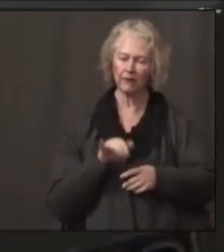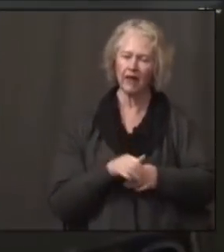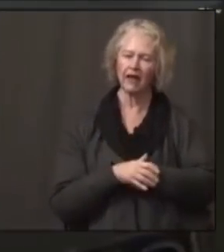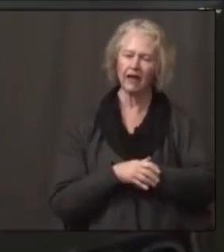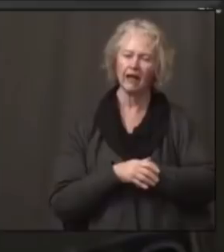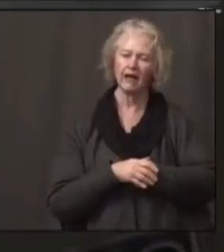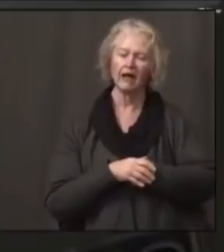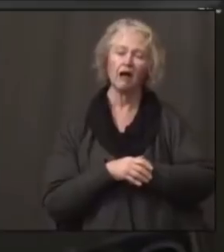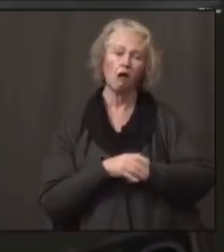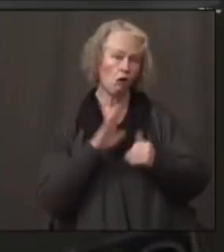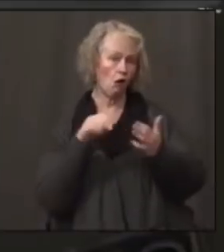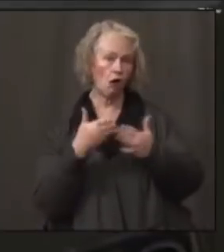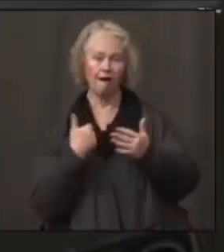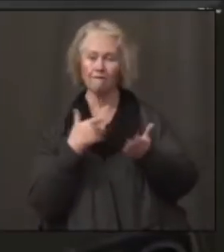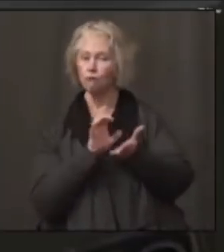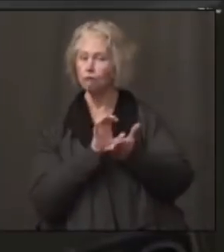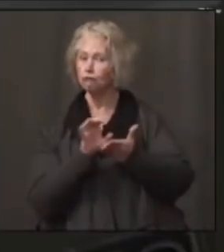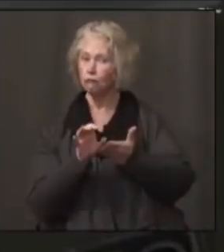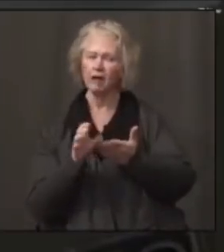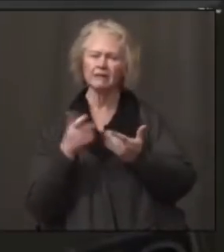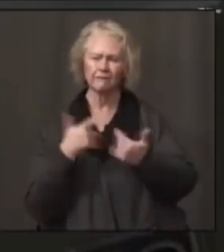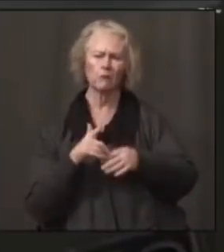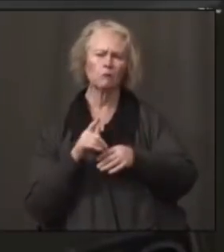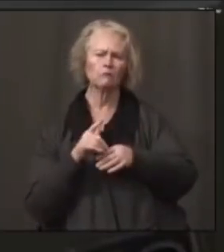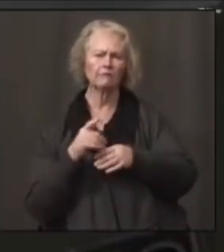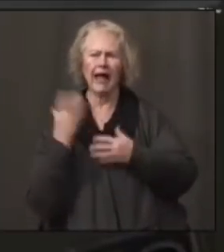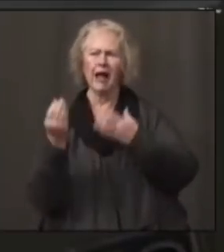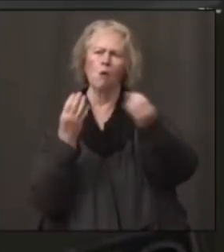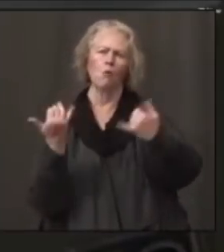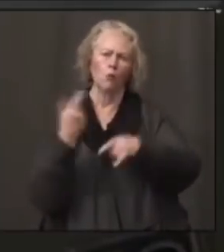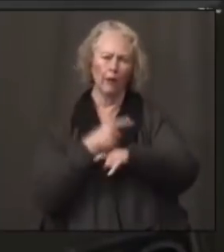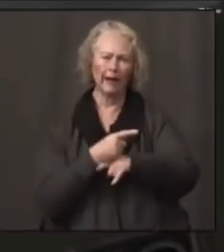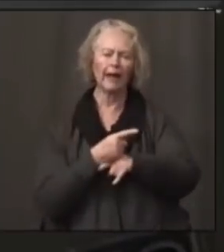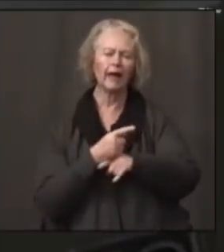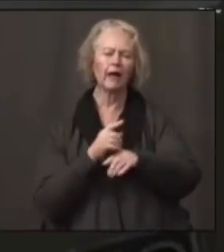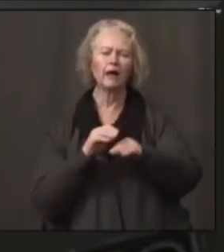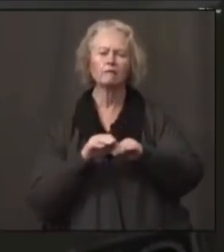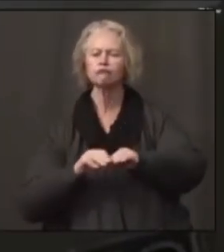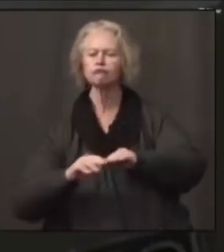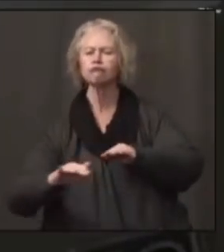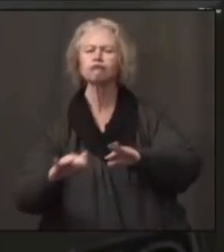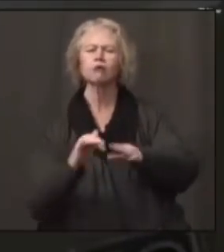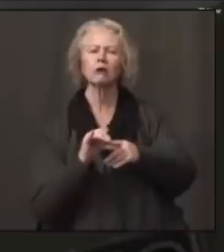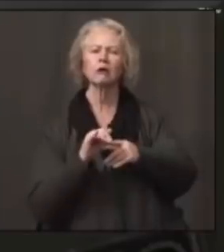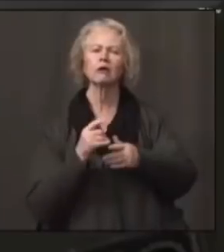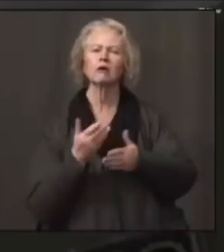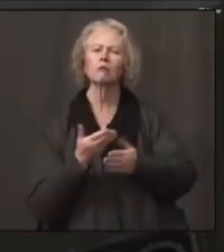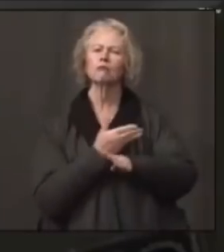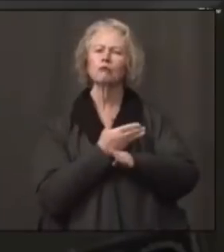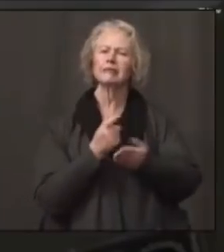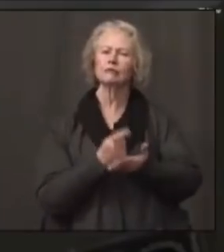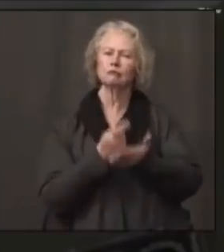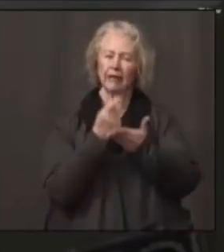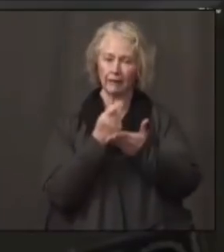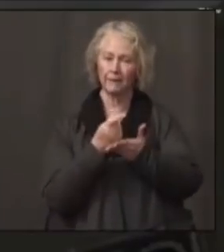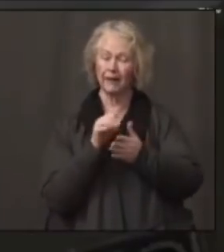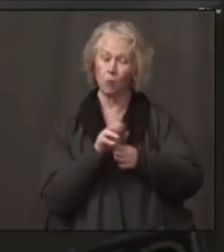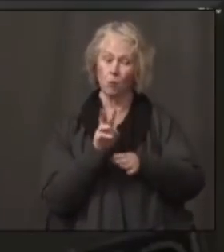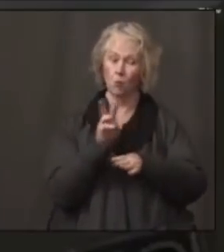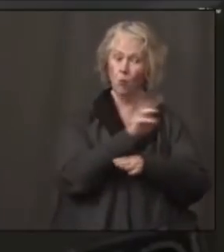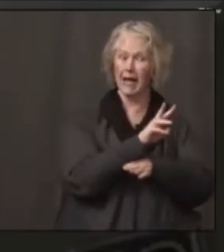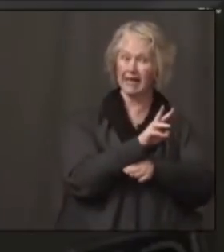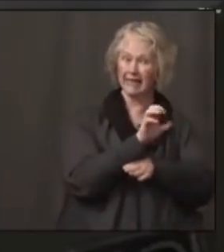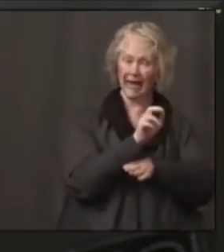of our trucks are out. They've been out through the day today. They've been pre-treating the roads. The snow has already started on the western portion of the